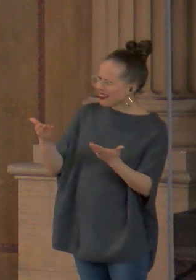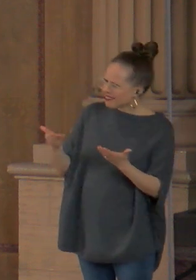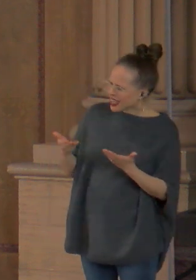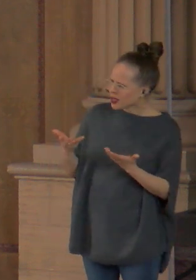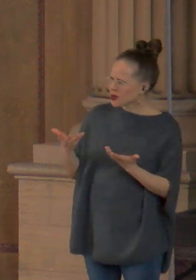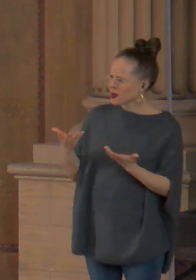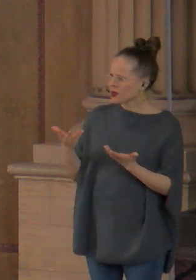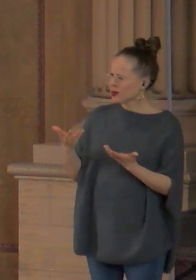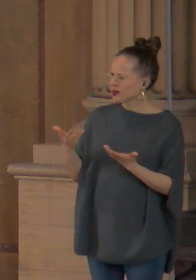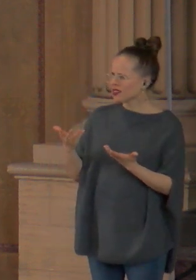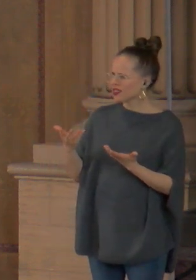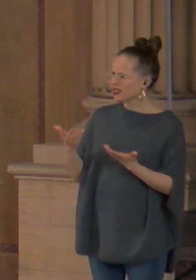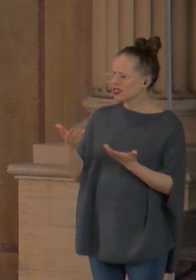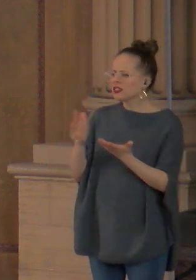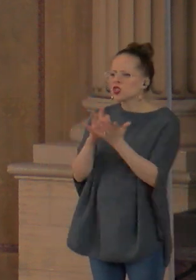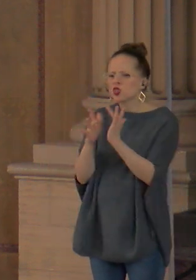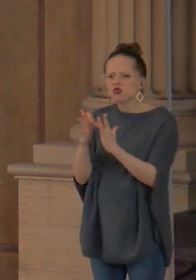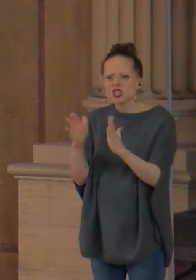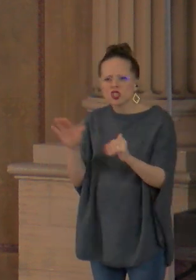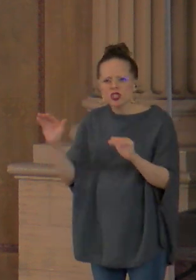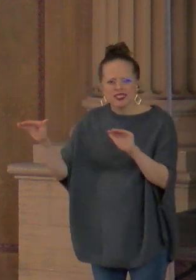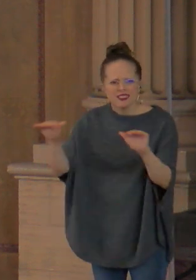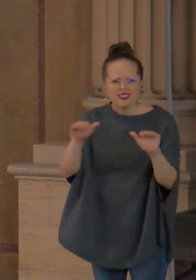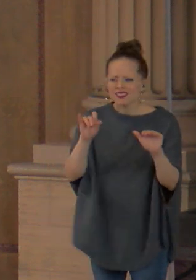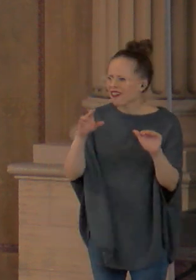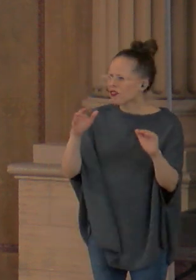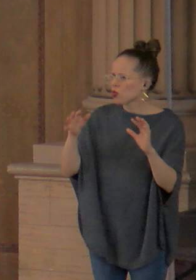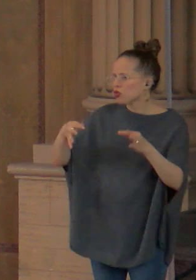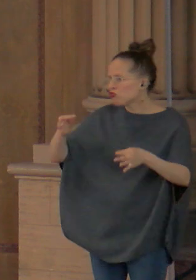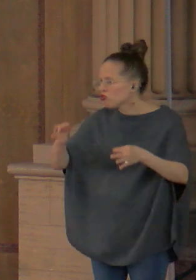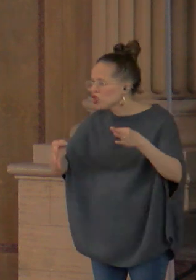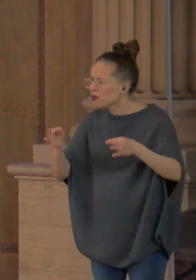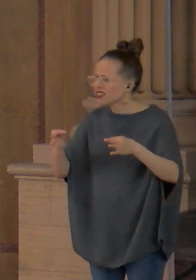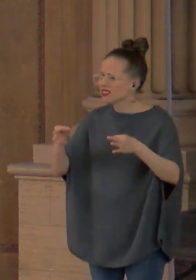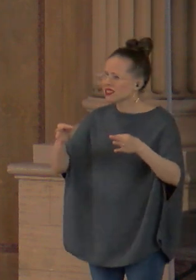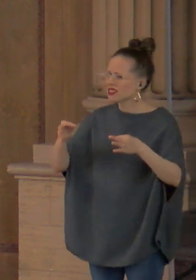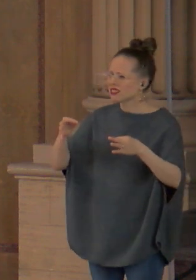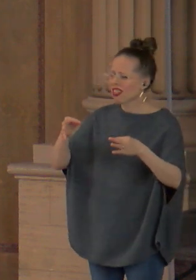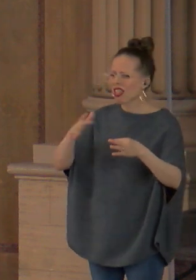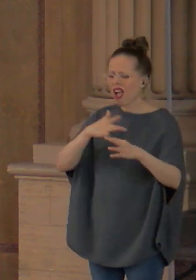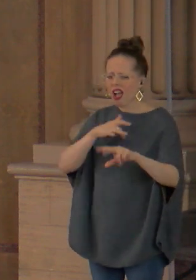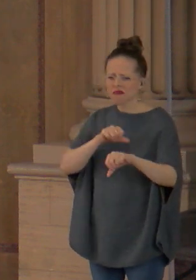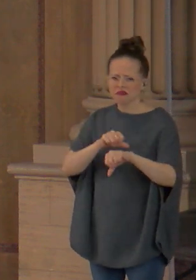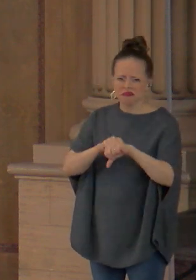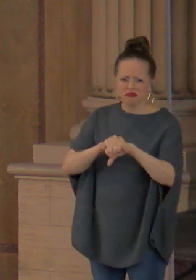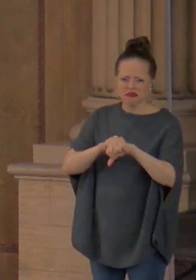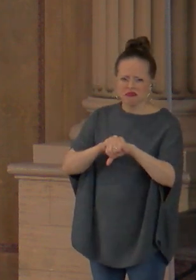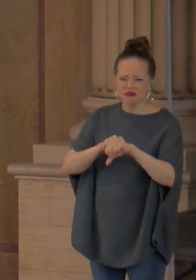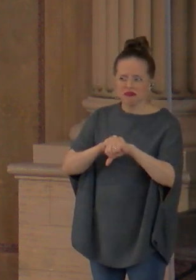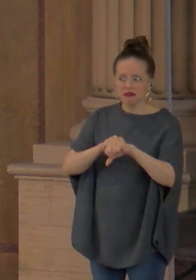Like Christians, if we are judgmental and graceless, we need to hear this warning not to go back.